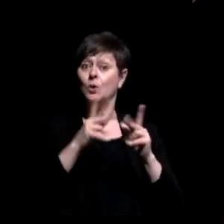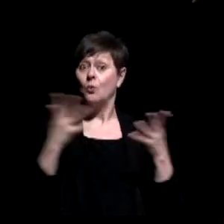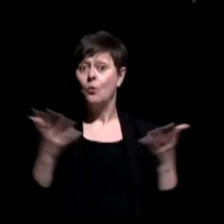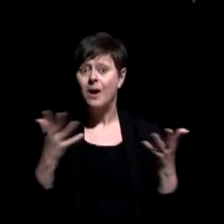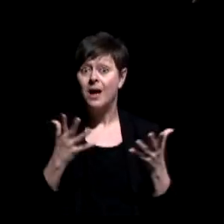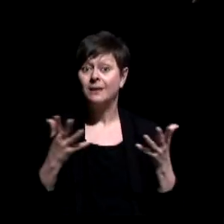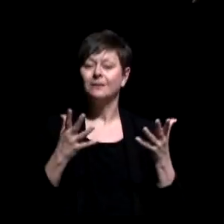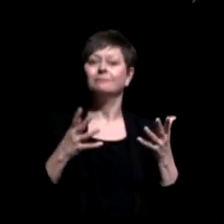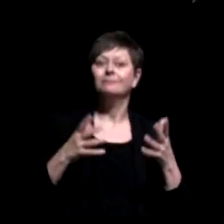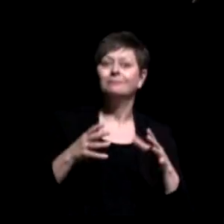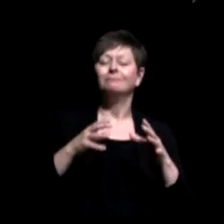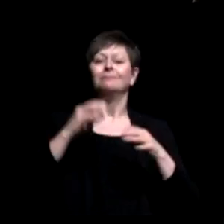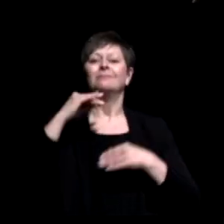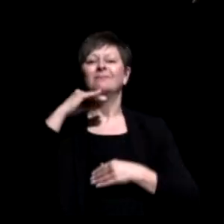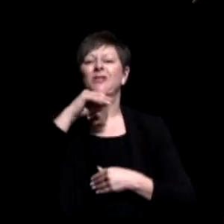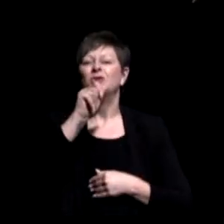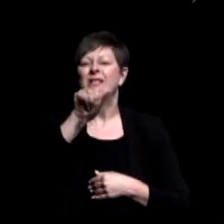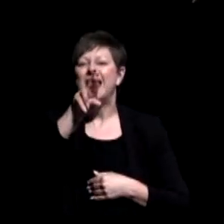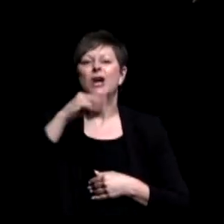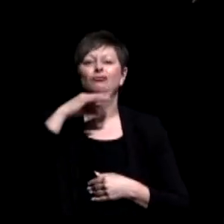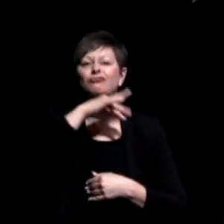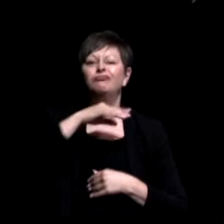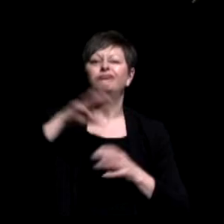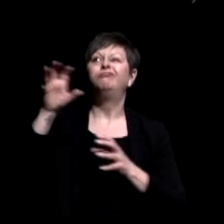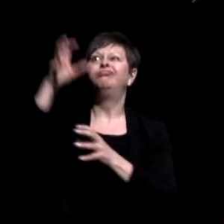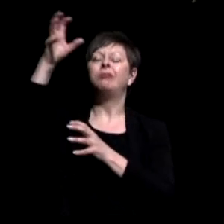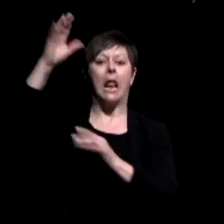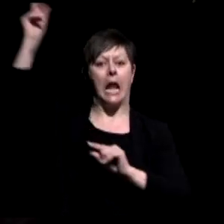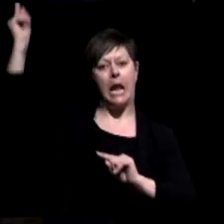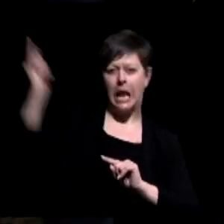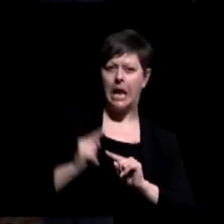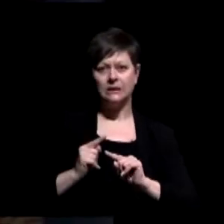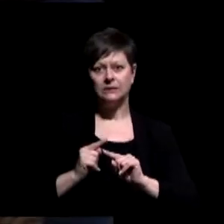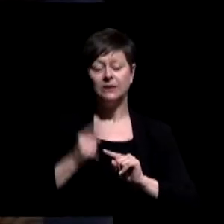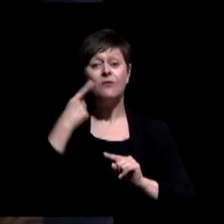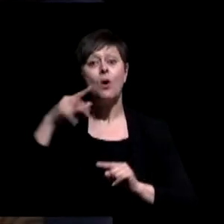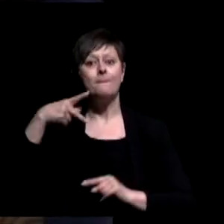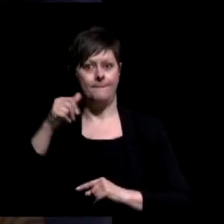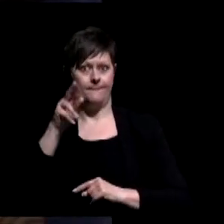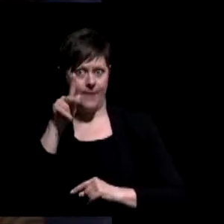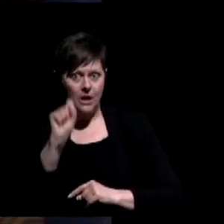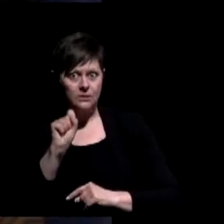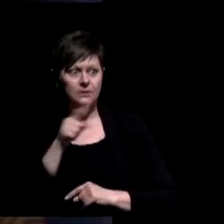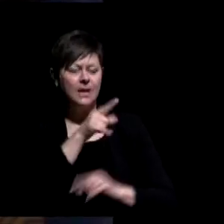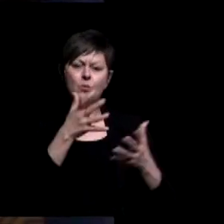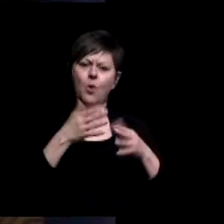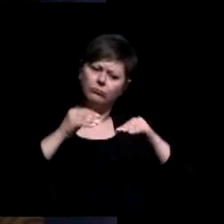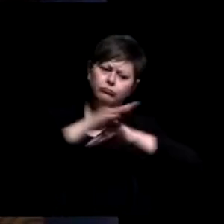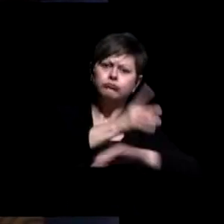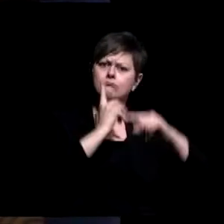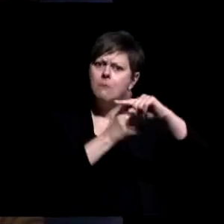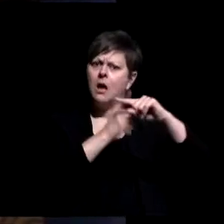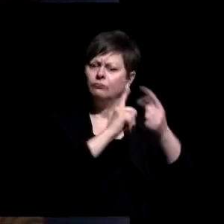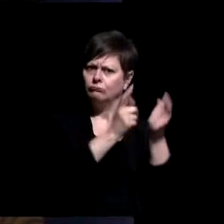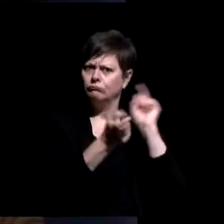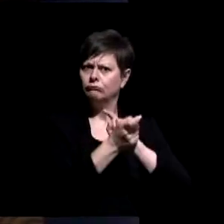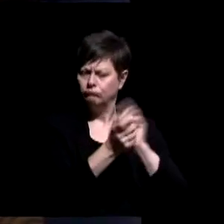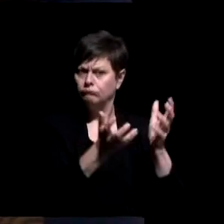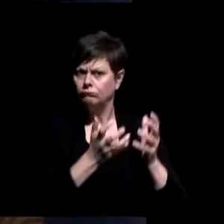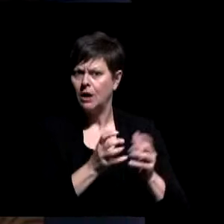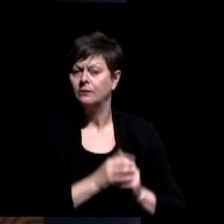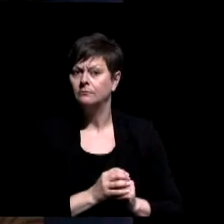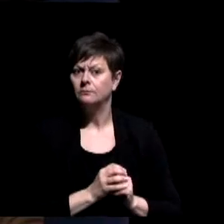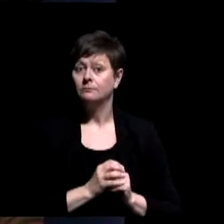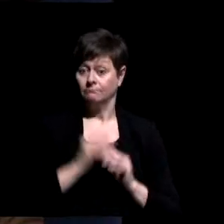the carbon footprint of provincial parks and led an initiative to make positive change. Over the course of